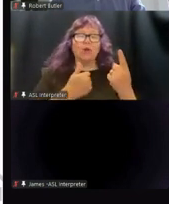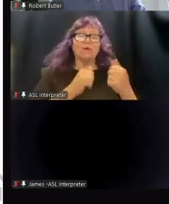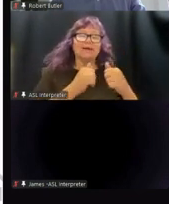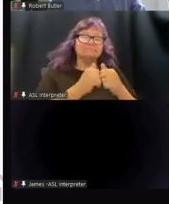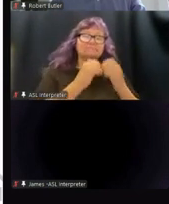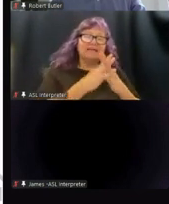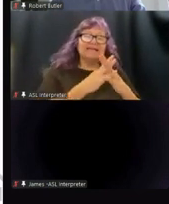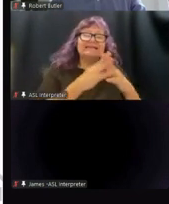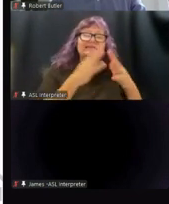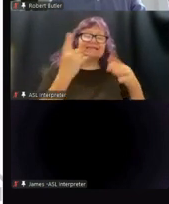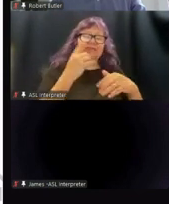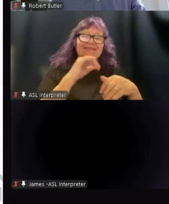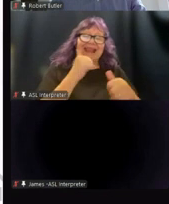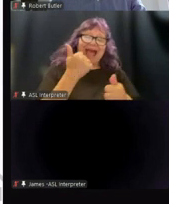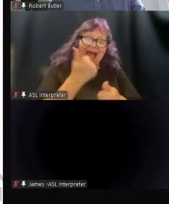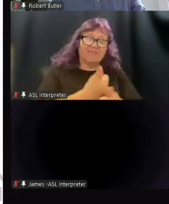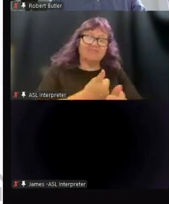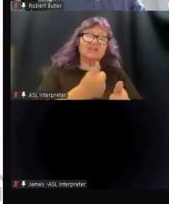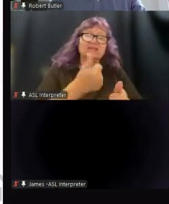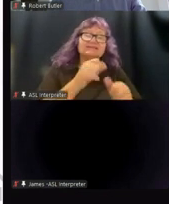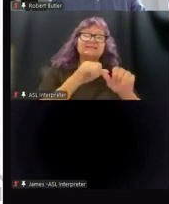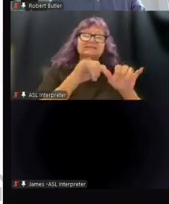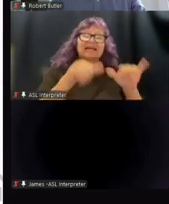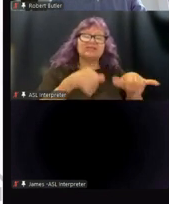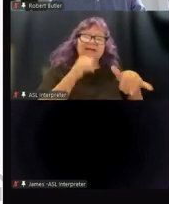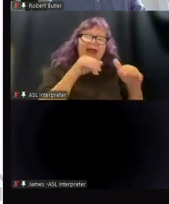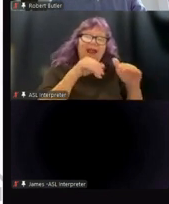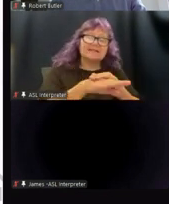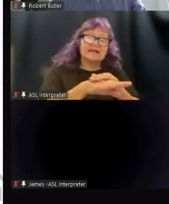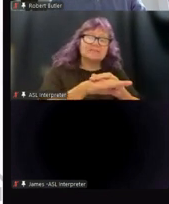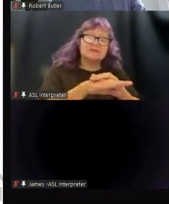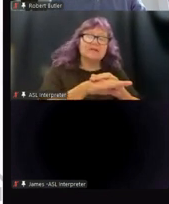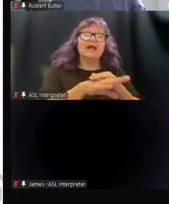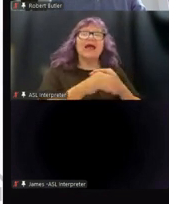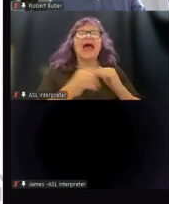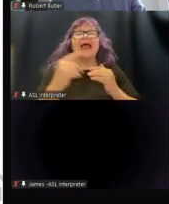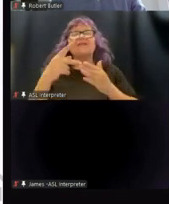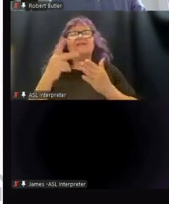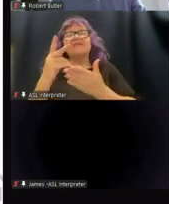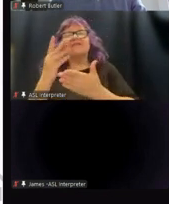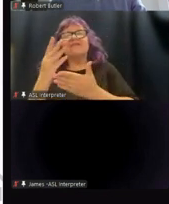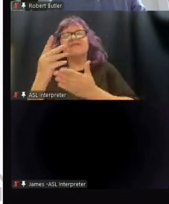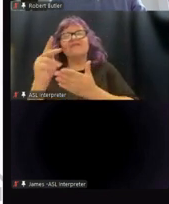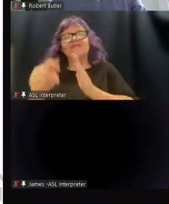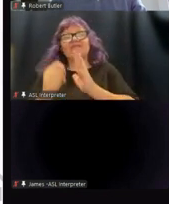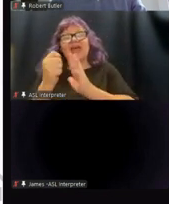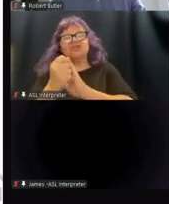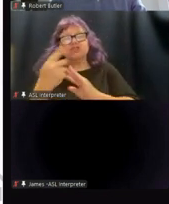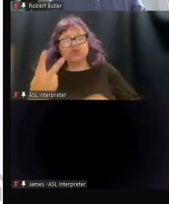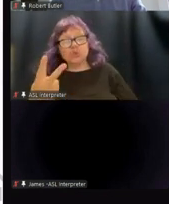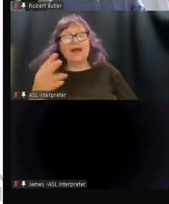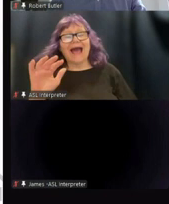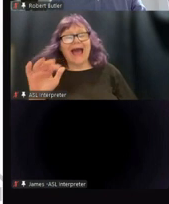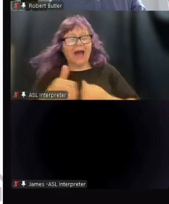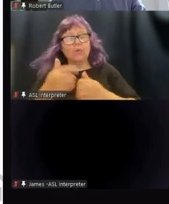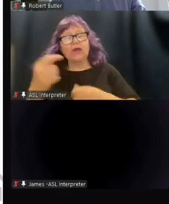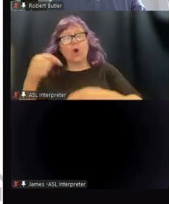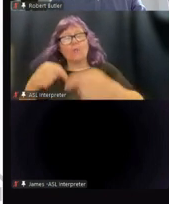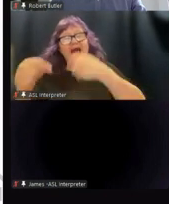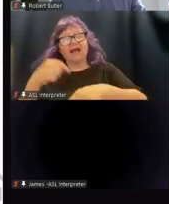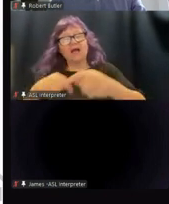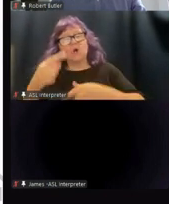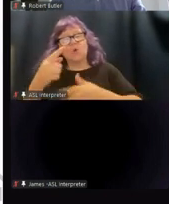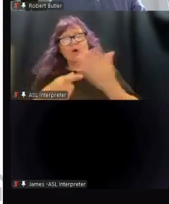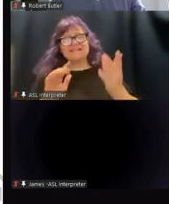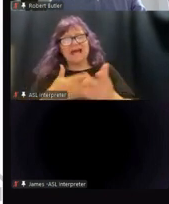at every single station? And then phase 2 is how do we go back? What is our strategy